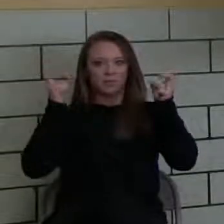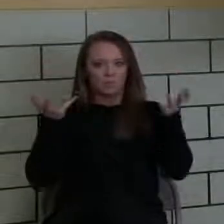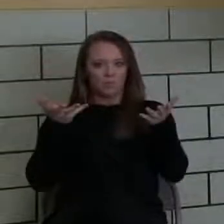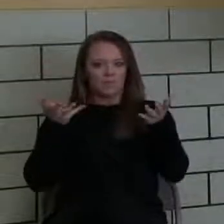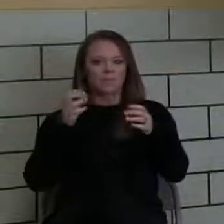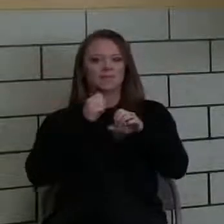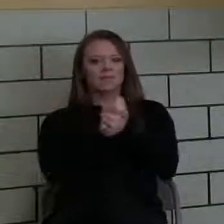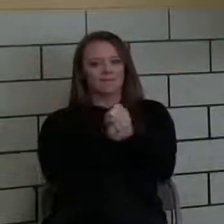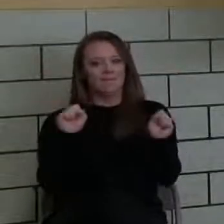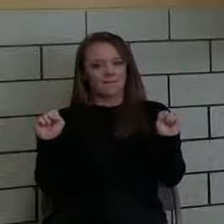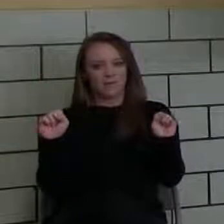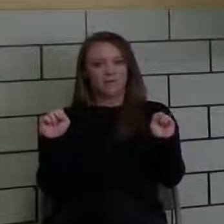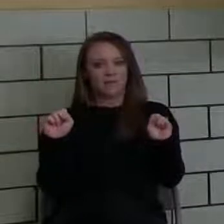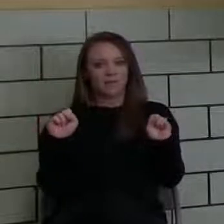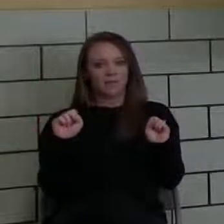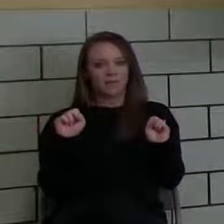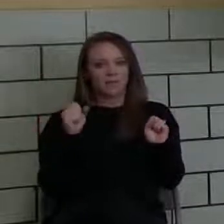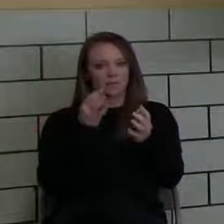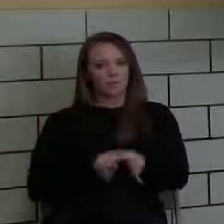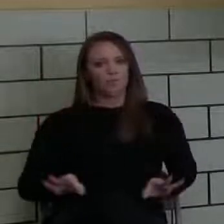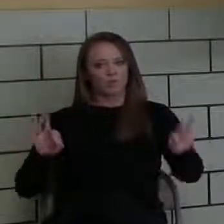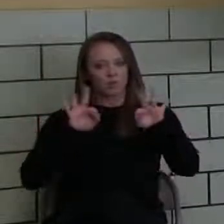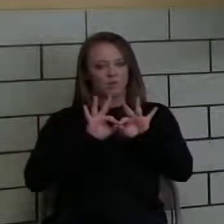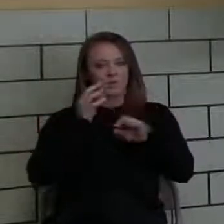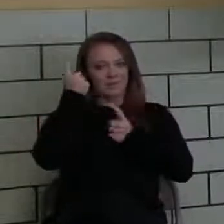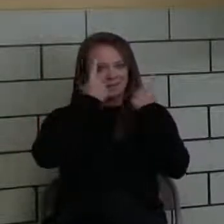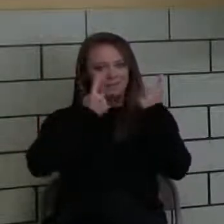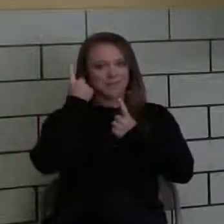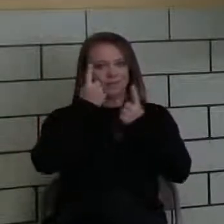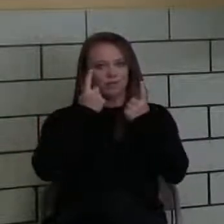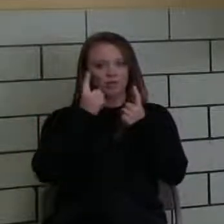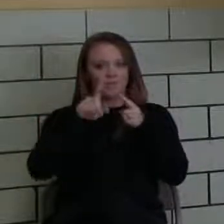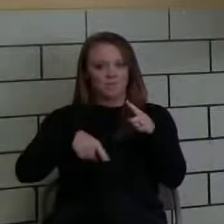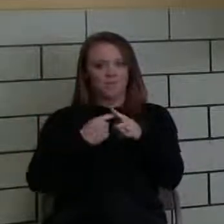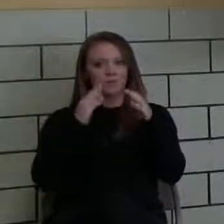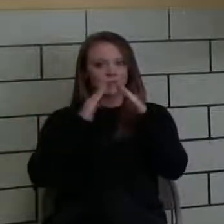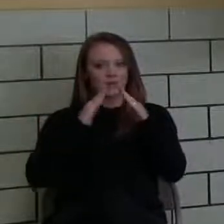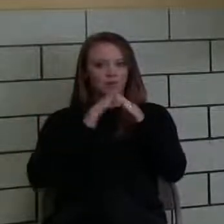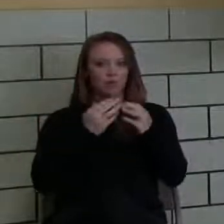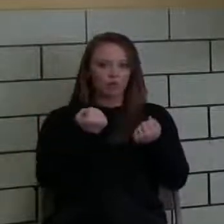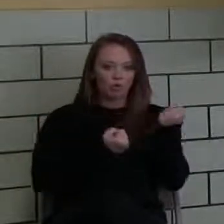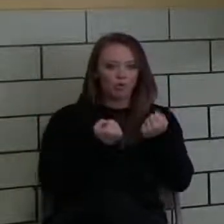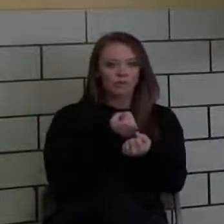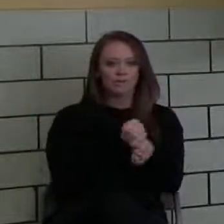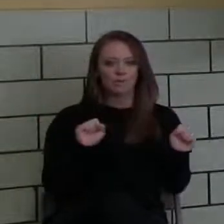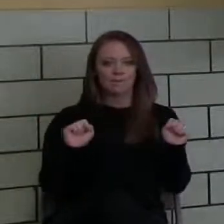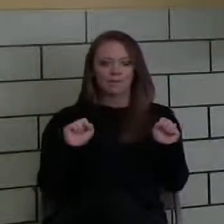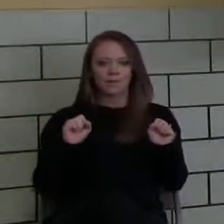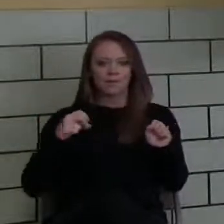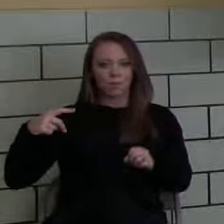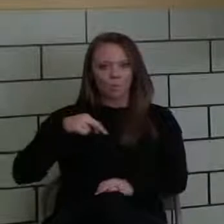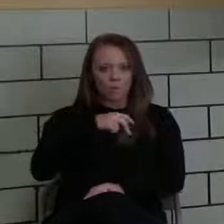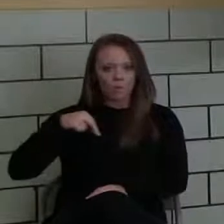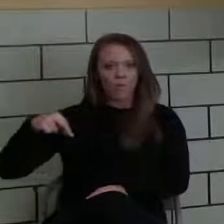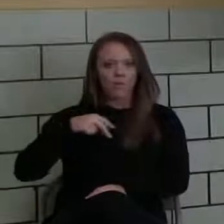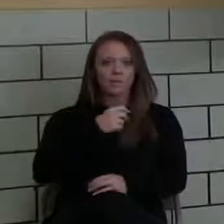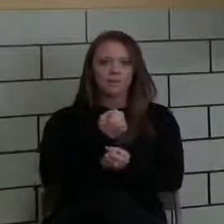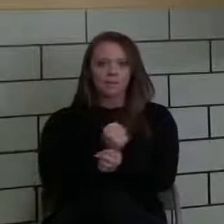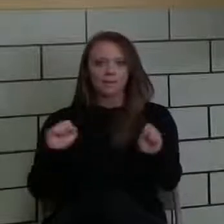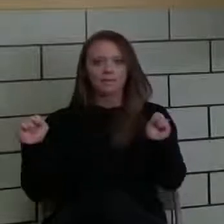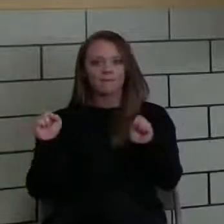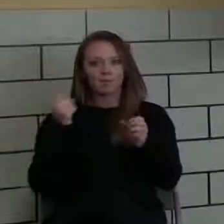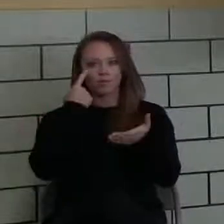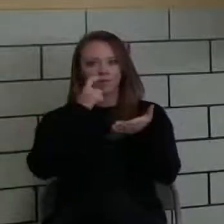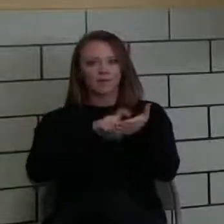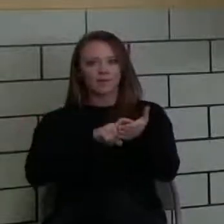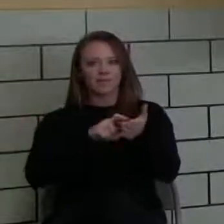piece to consider downtown. From vehicular safety to pedestrian safety, everybody recognized that those intersections